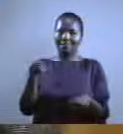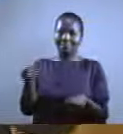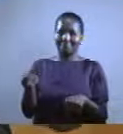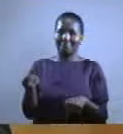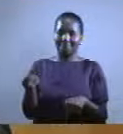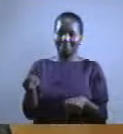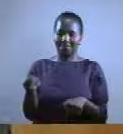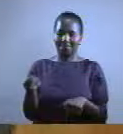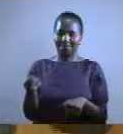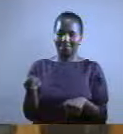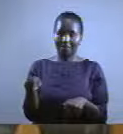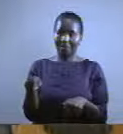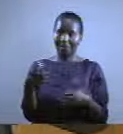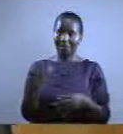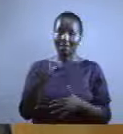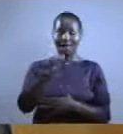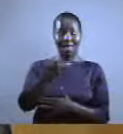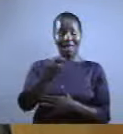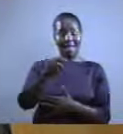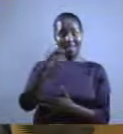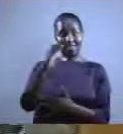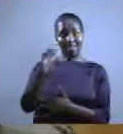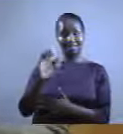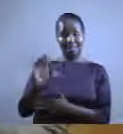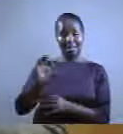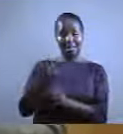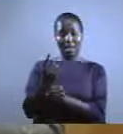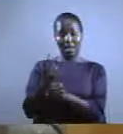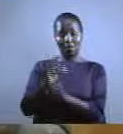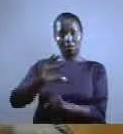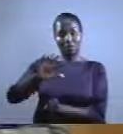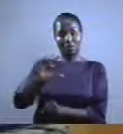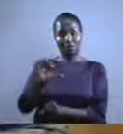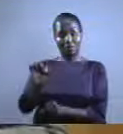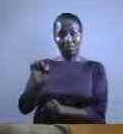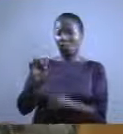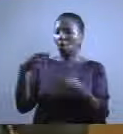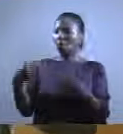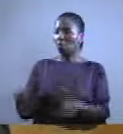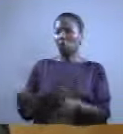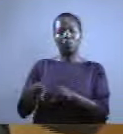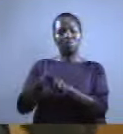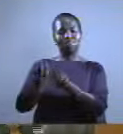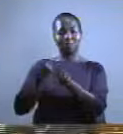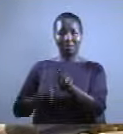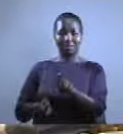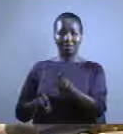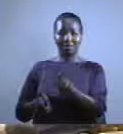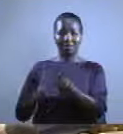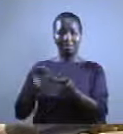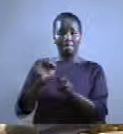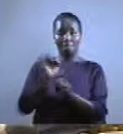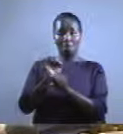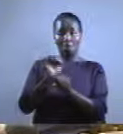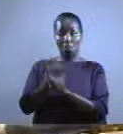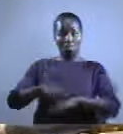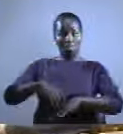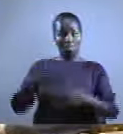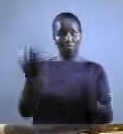The ANC in Gauteng has failed. Unemployment has increased